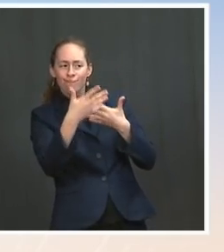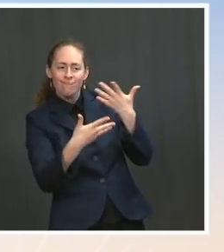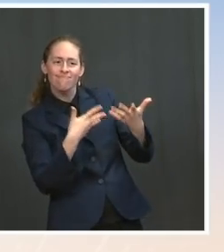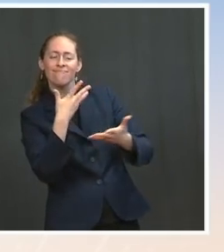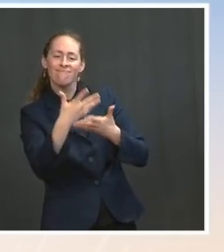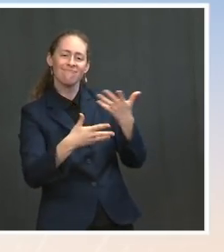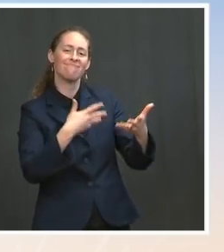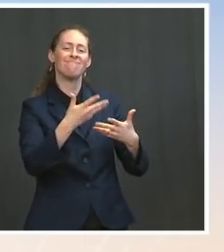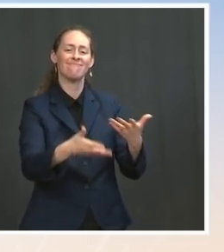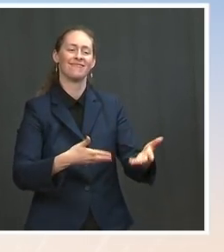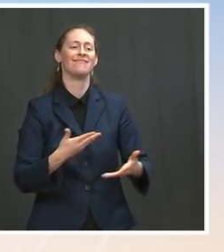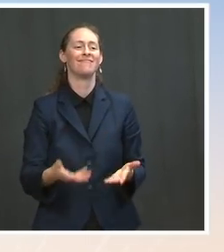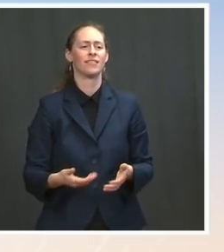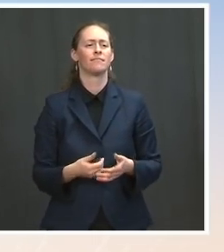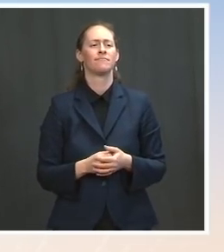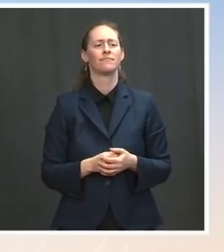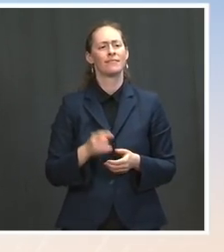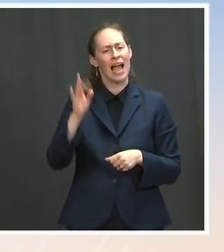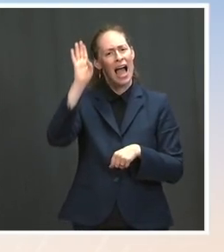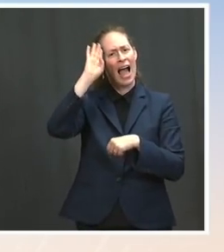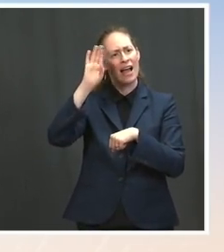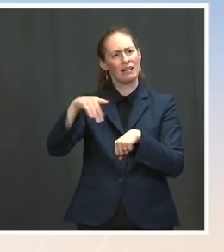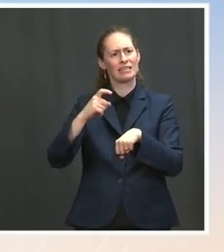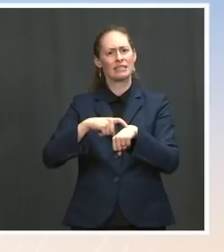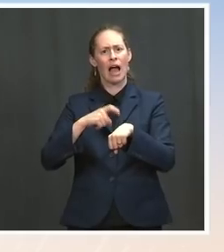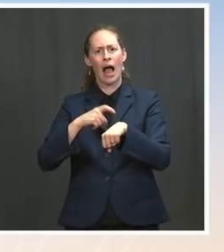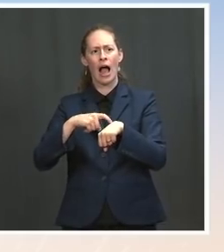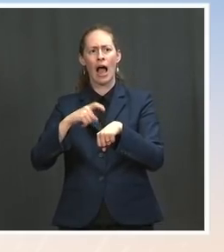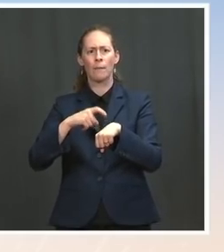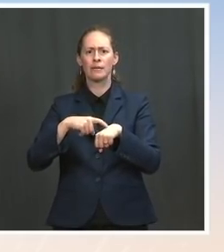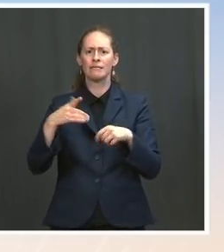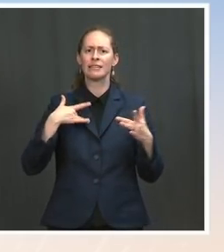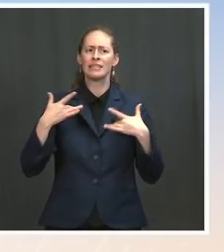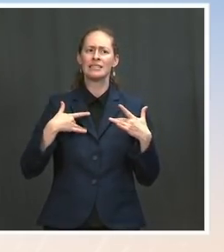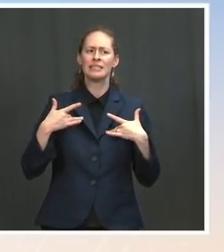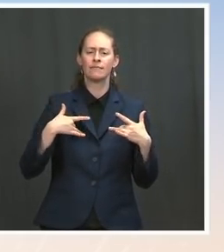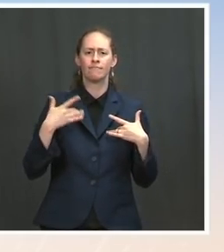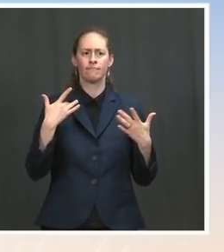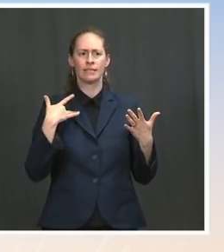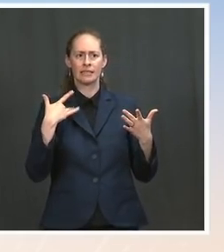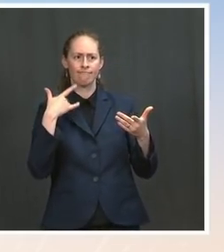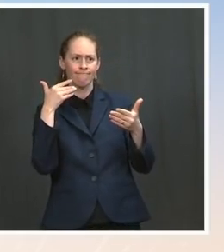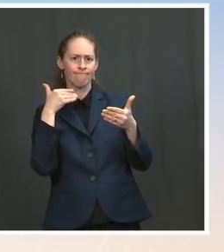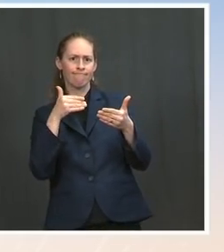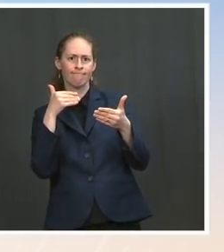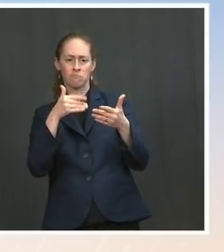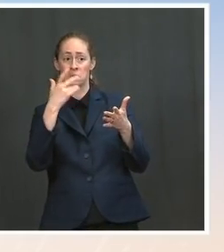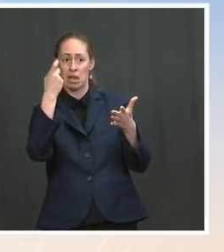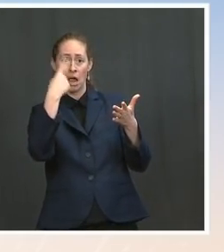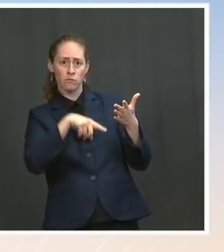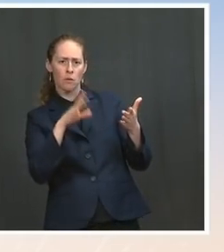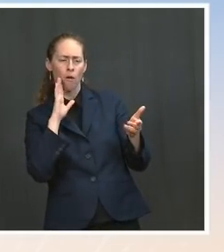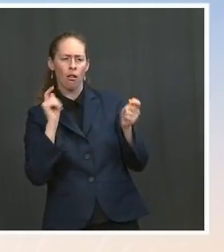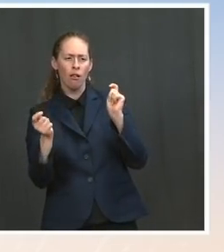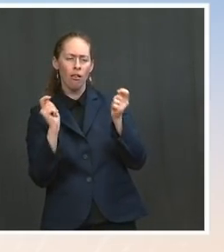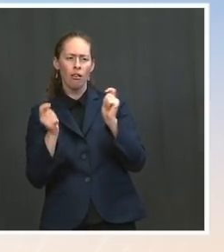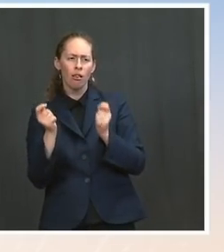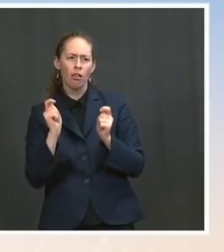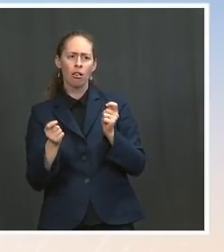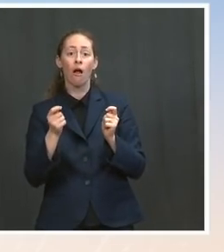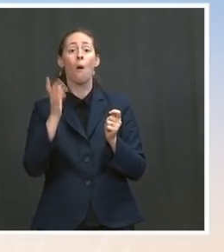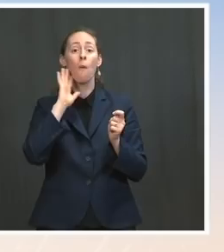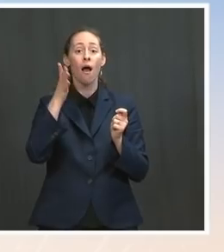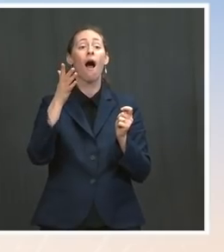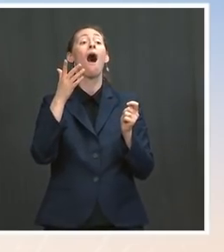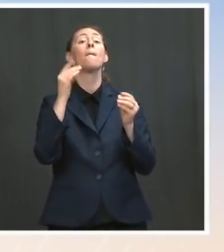you know, the clock is certainly ticking because there are items like the markup next week that will drive discussion by members of Congress. Go ahead. So